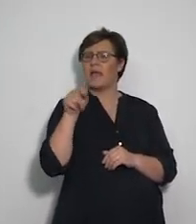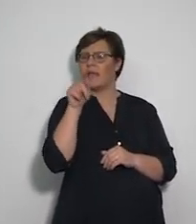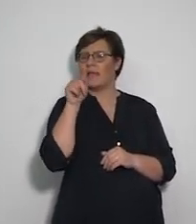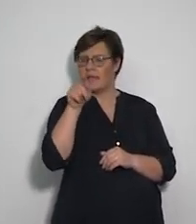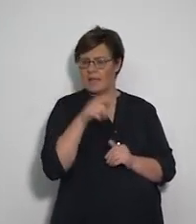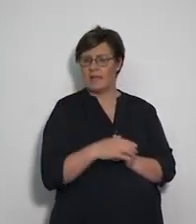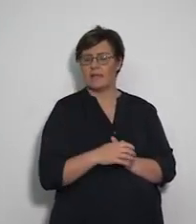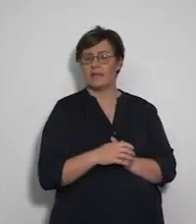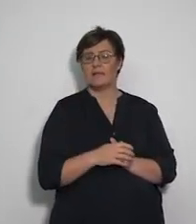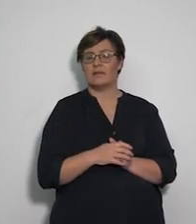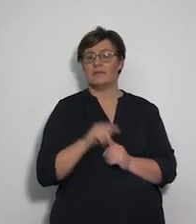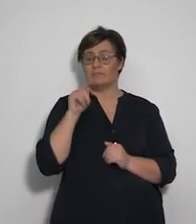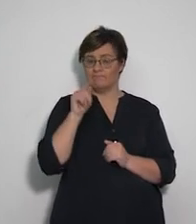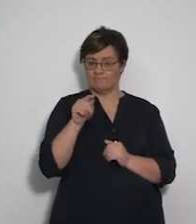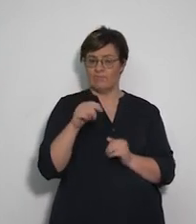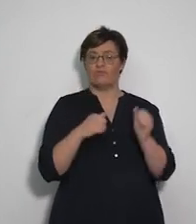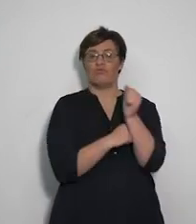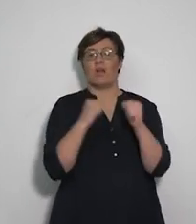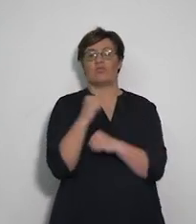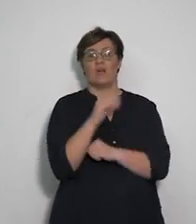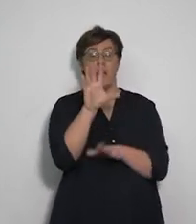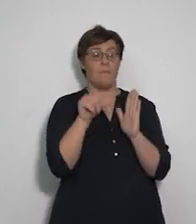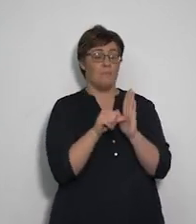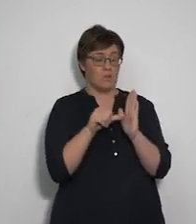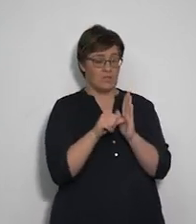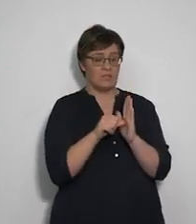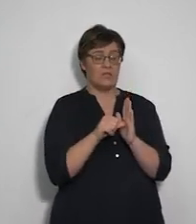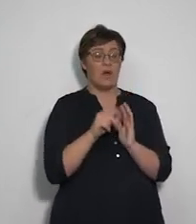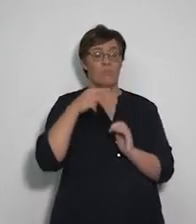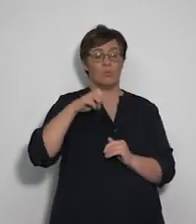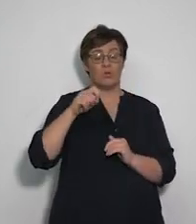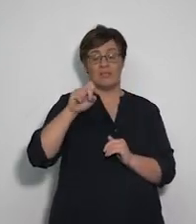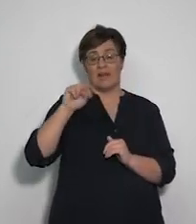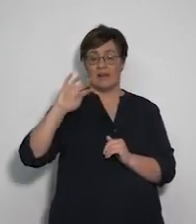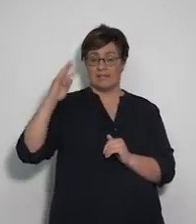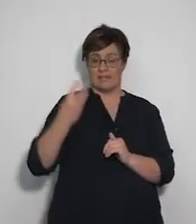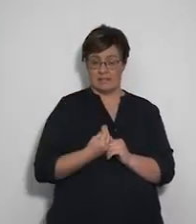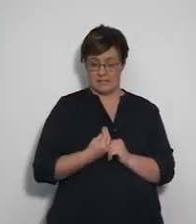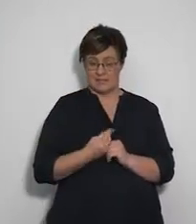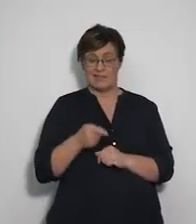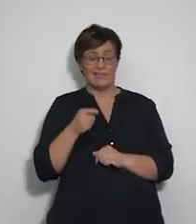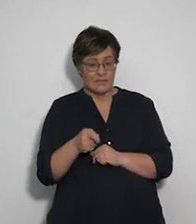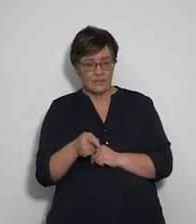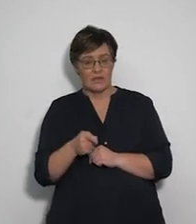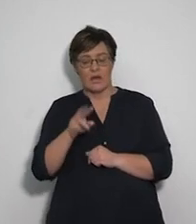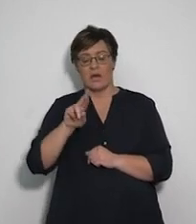as I mentioned, guys, it's a structure that is important in protein synthesis, and we refer to that as